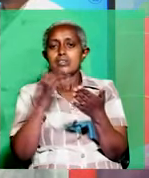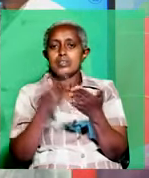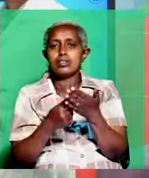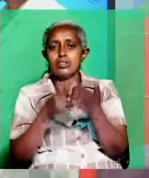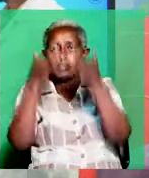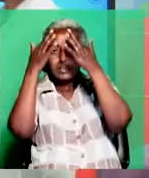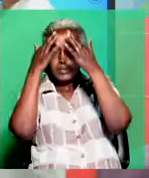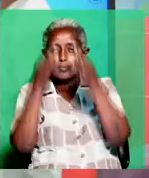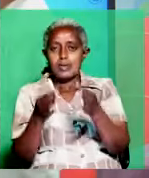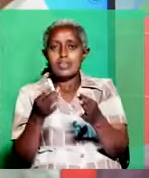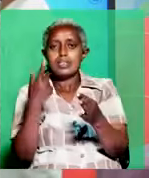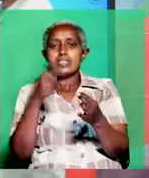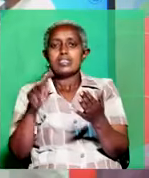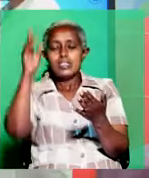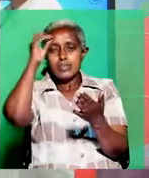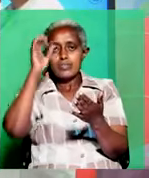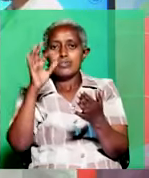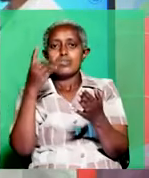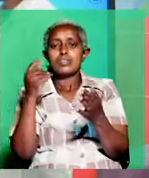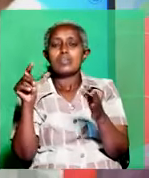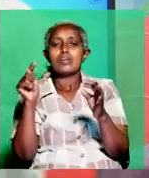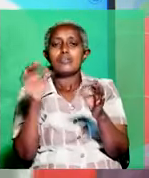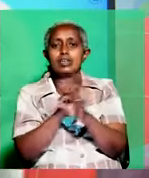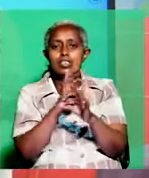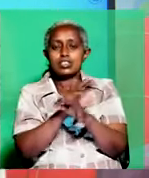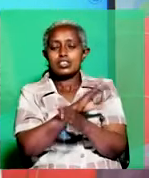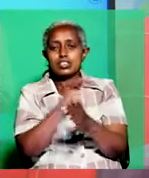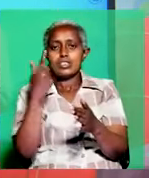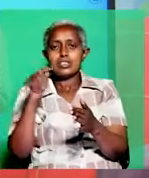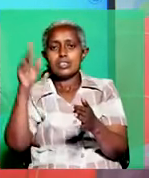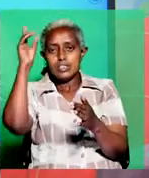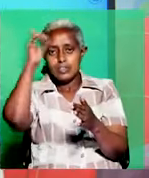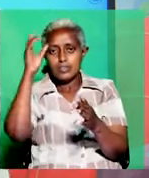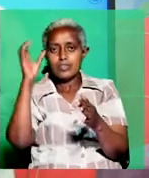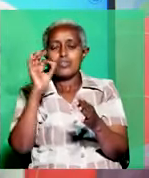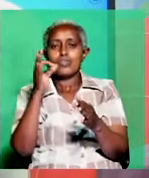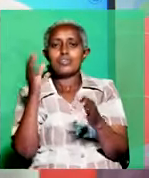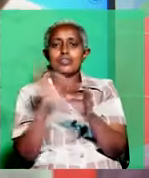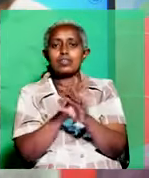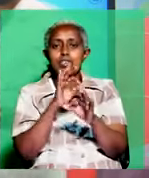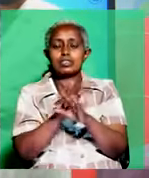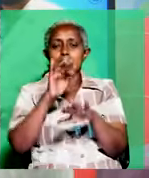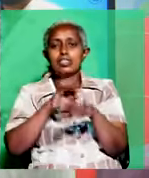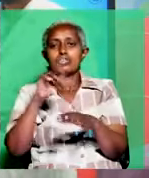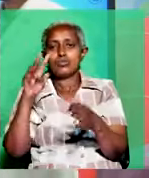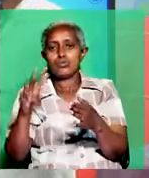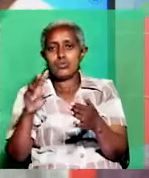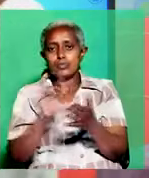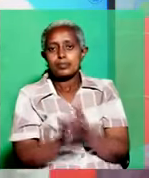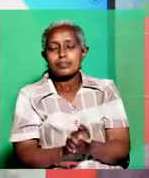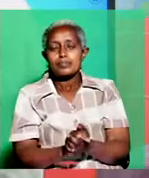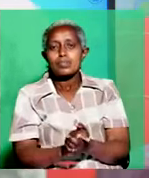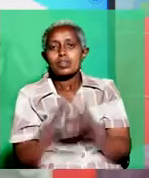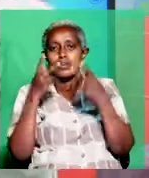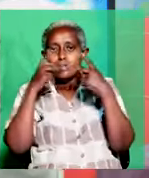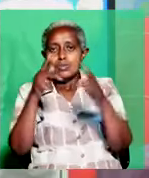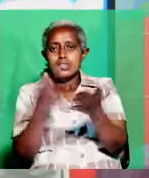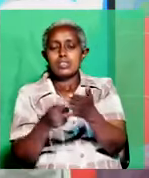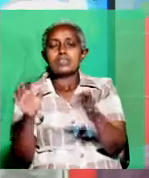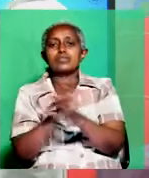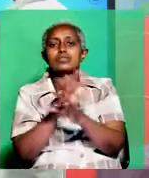determine the derivative of the function and the derivative of the function at 2. Look this